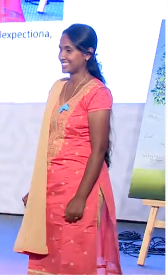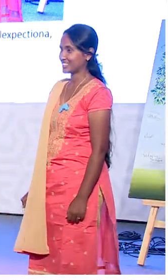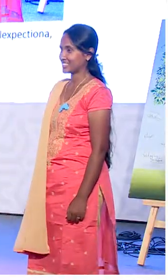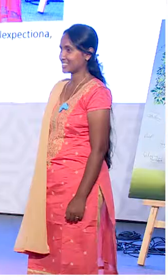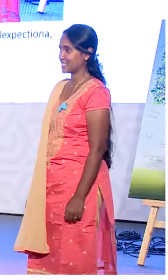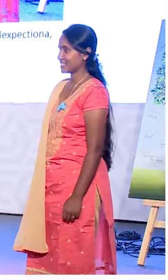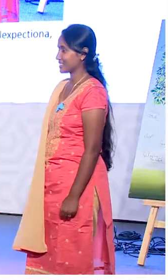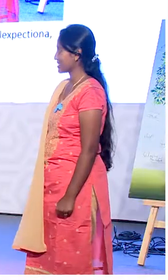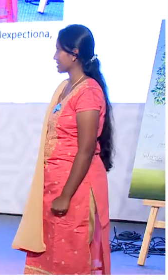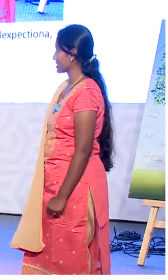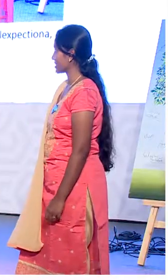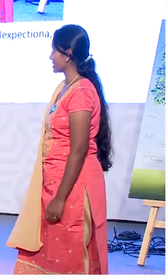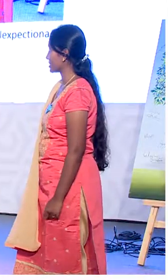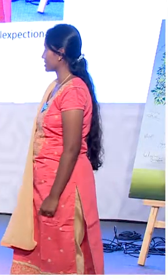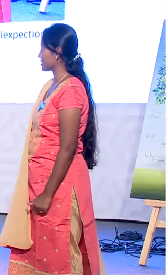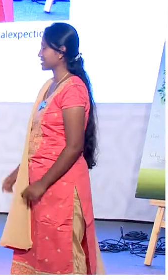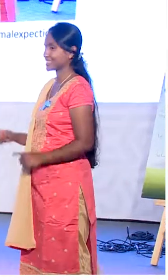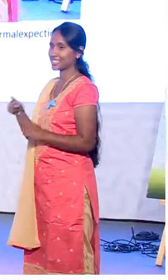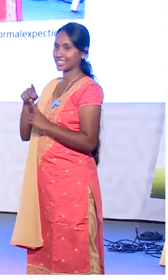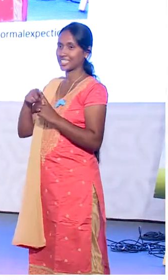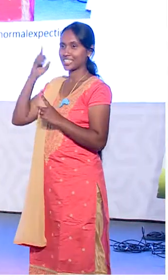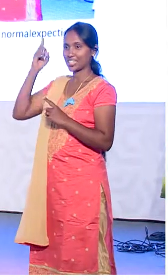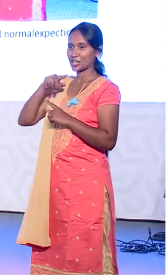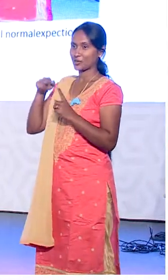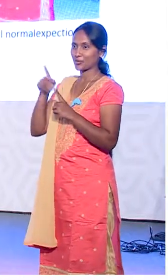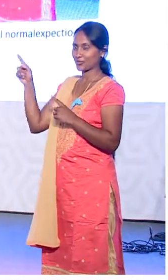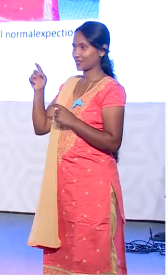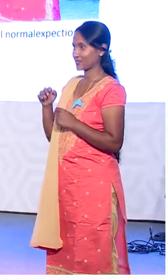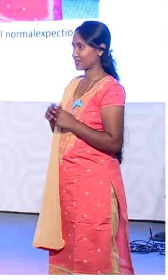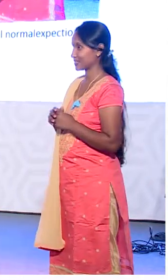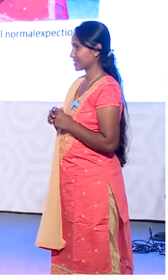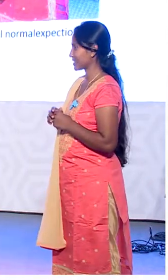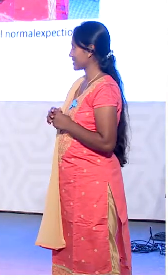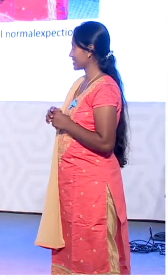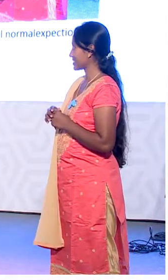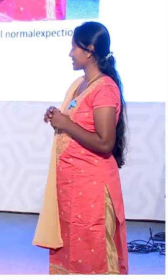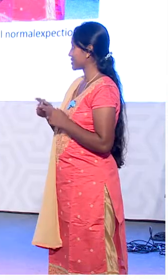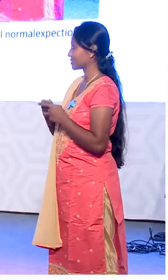I know so many people dream about Utopia, but I am from Ethiopia.